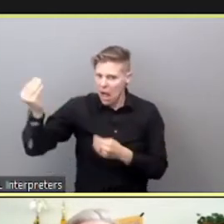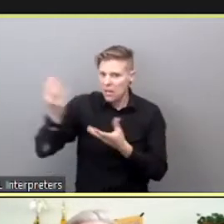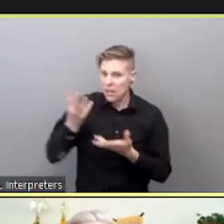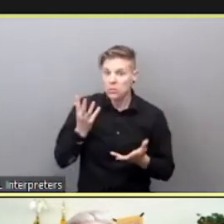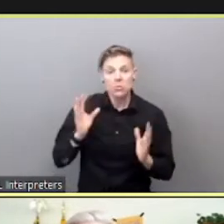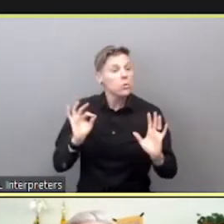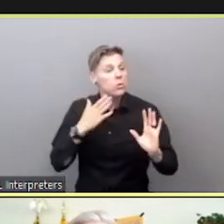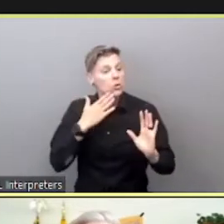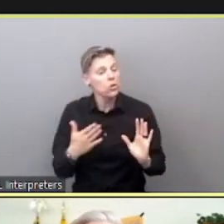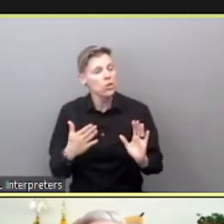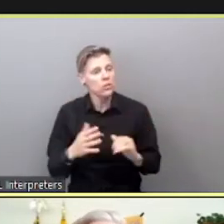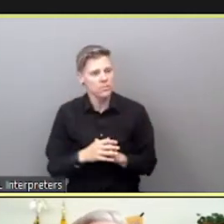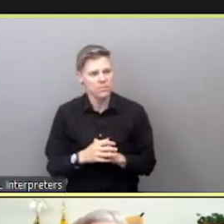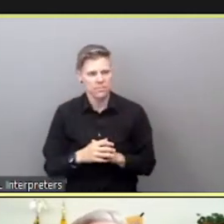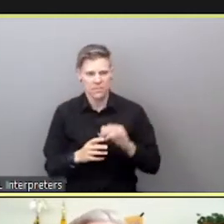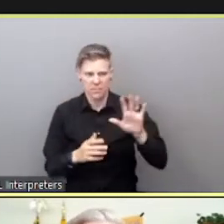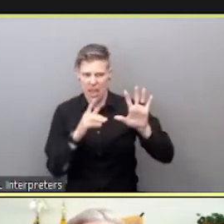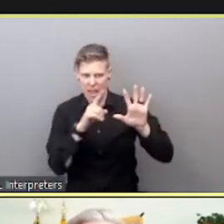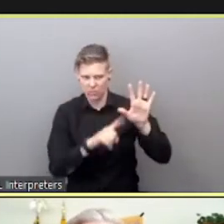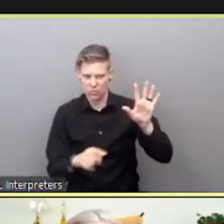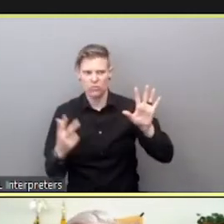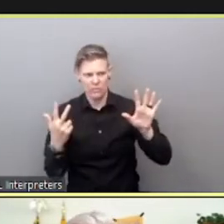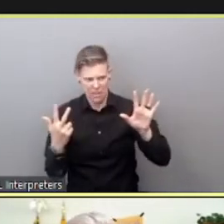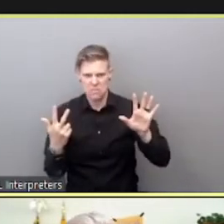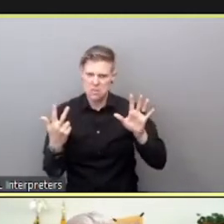them. And the fines, I think the first